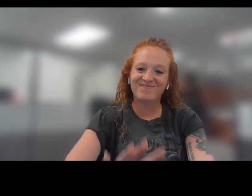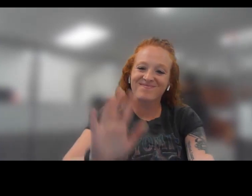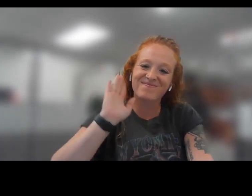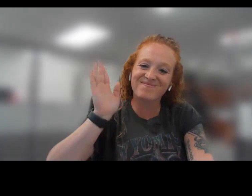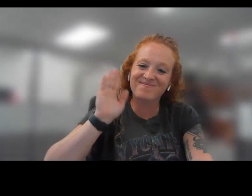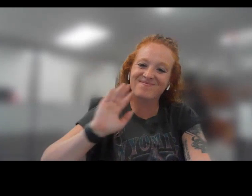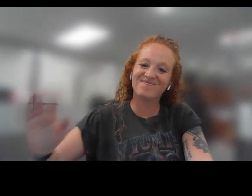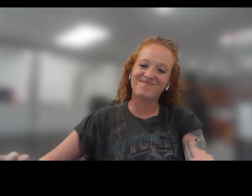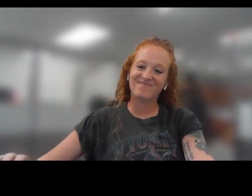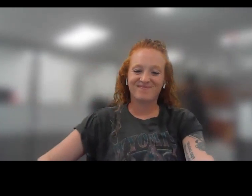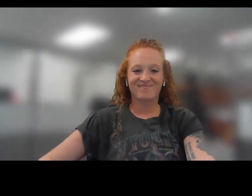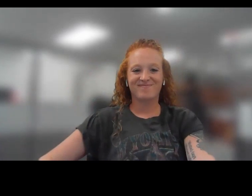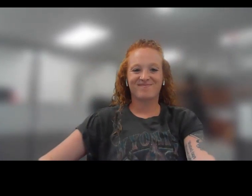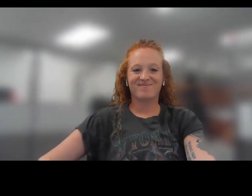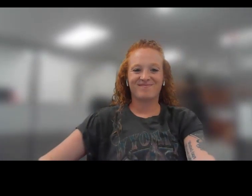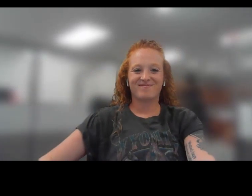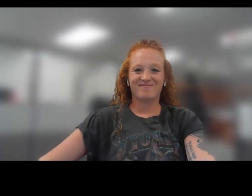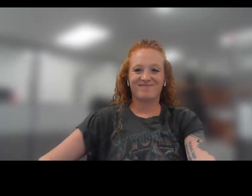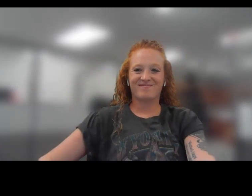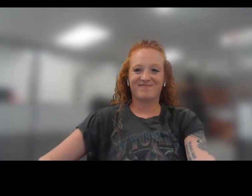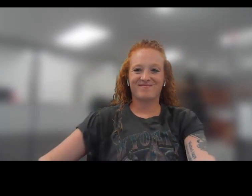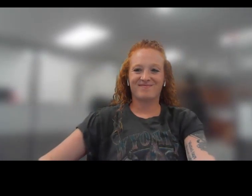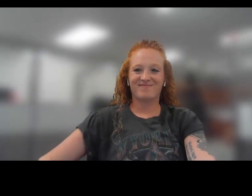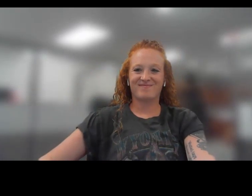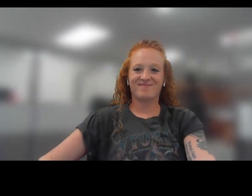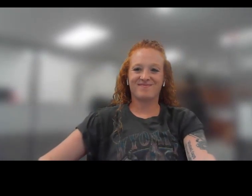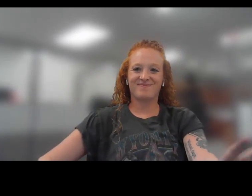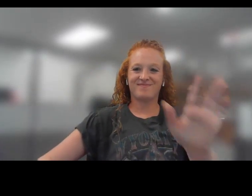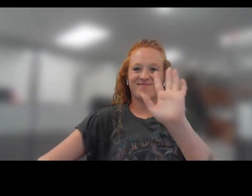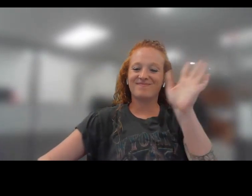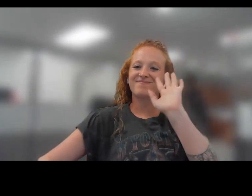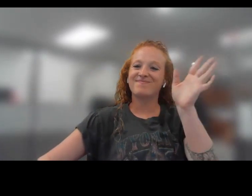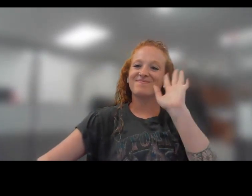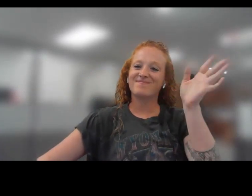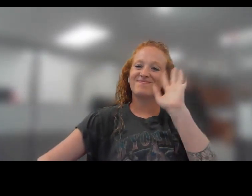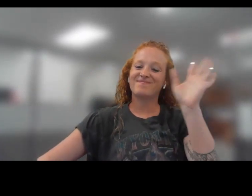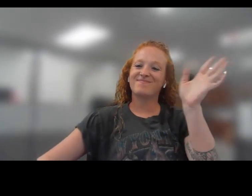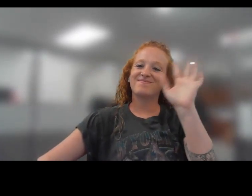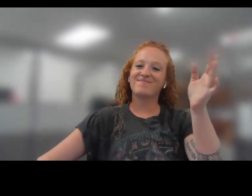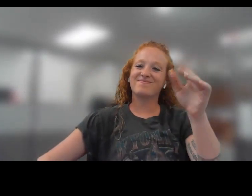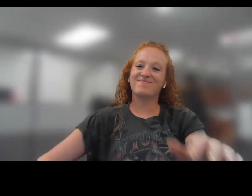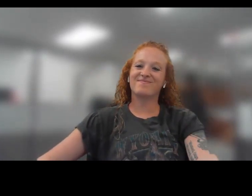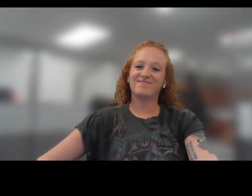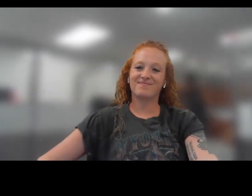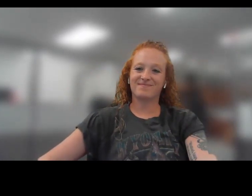and hope to see you at part 2. All right. Bye, everybody.